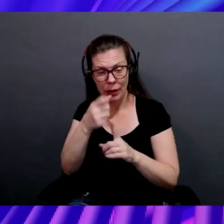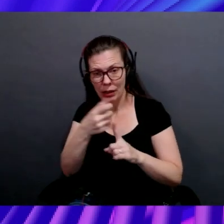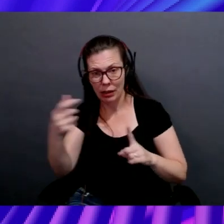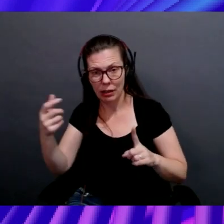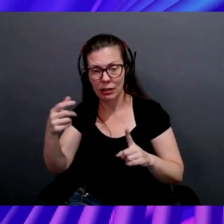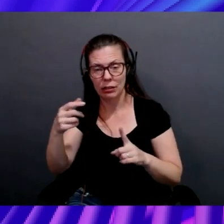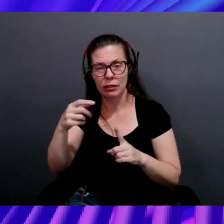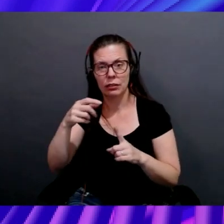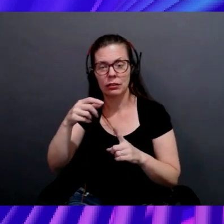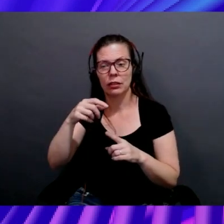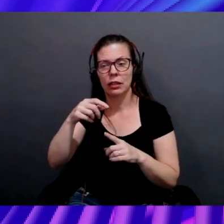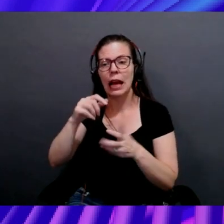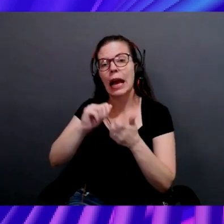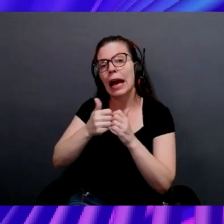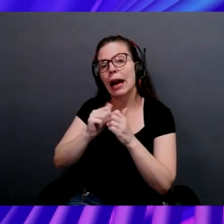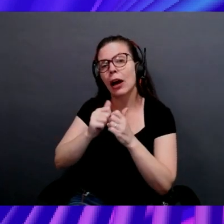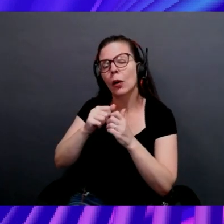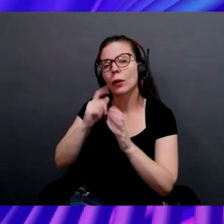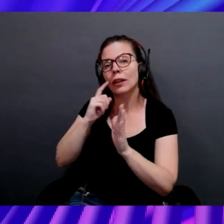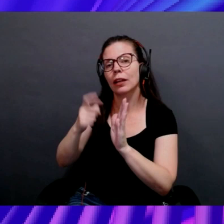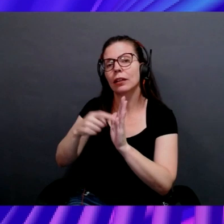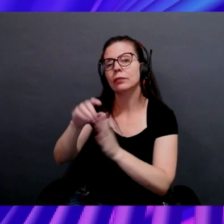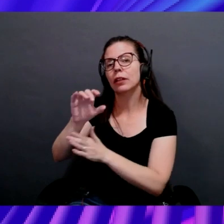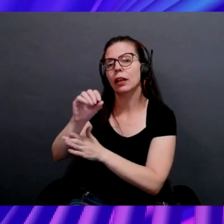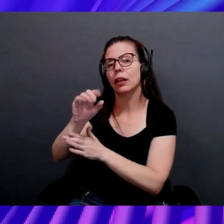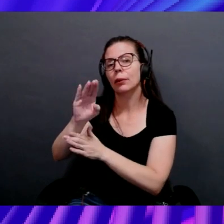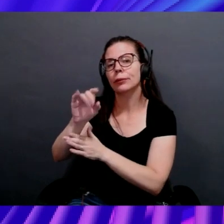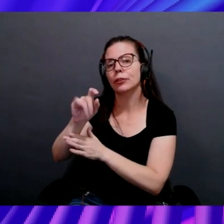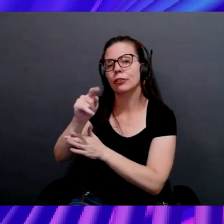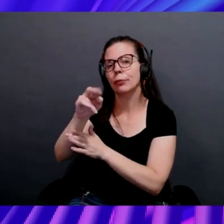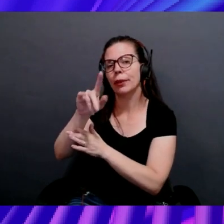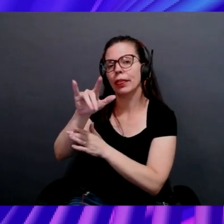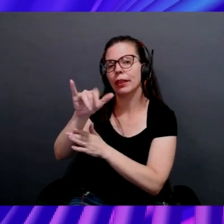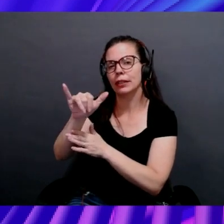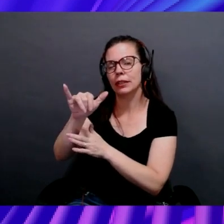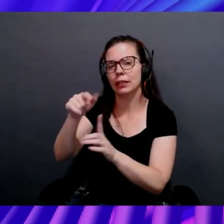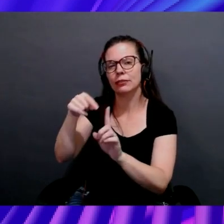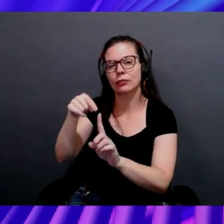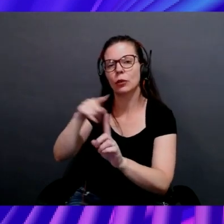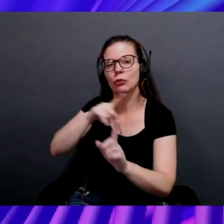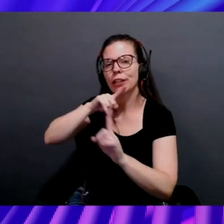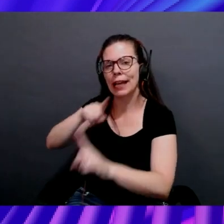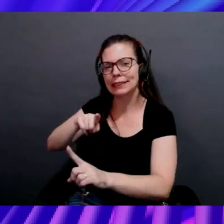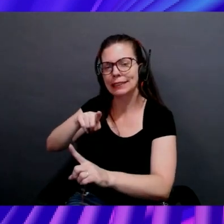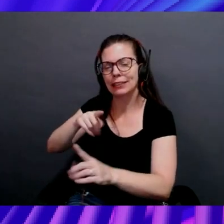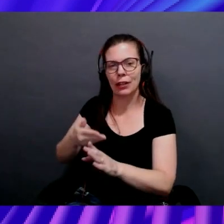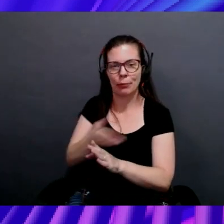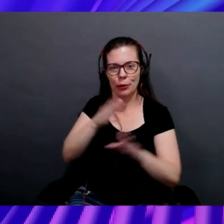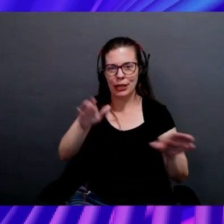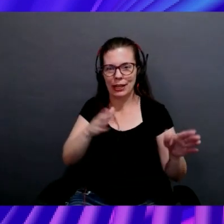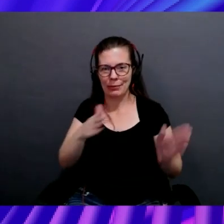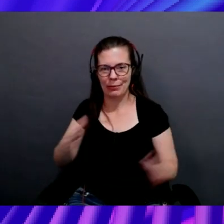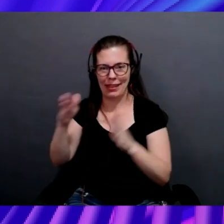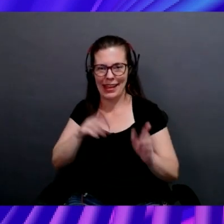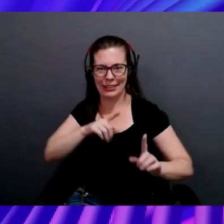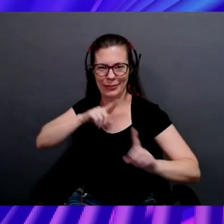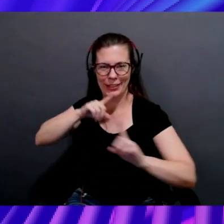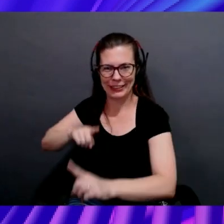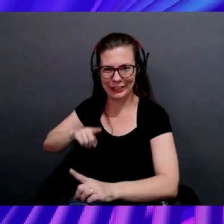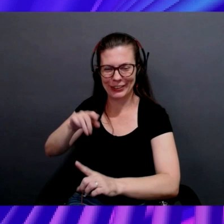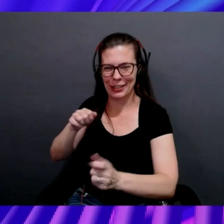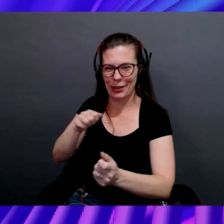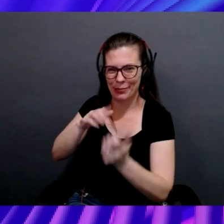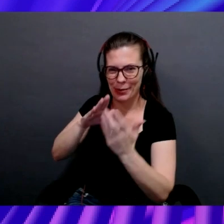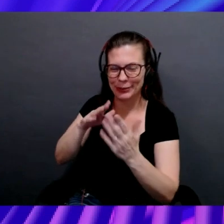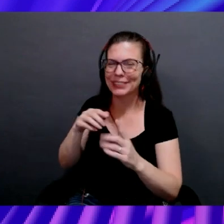how observability plays into maybe reactive and proactive approaches that you're taking. Because I see this